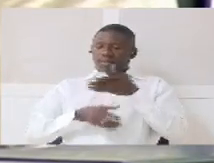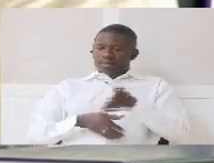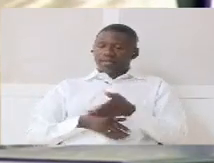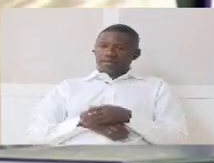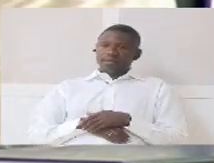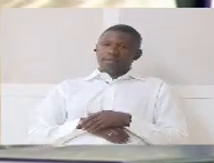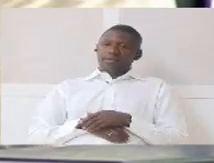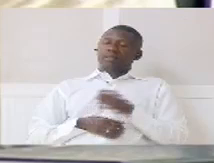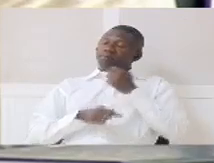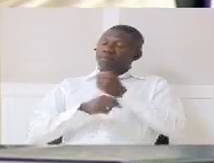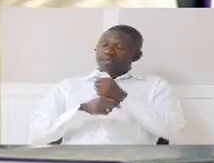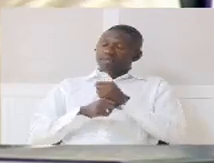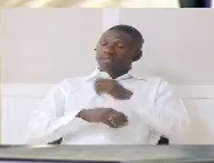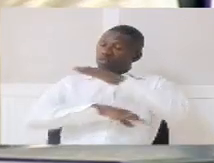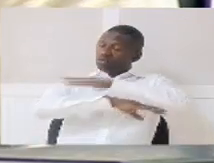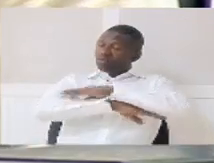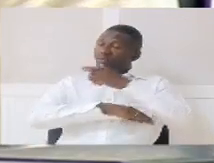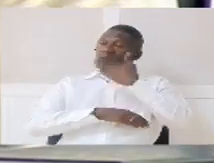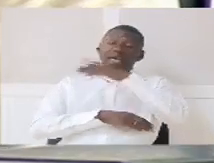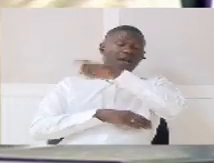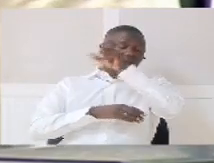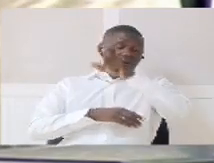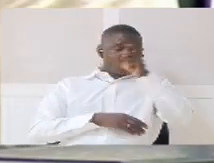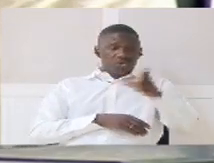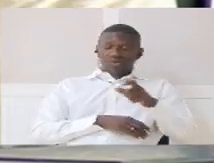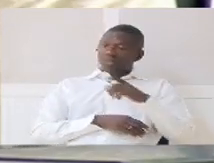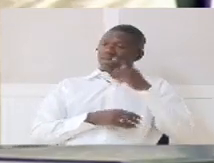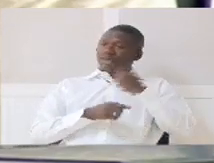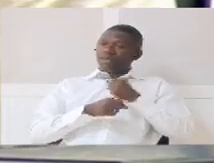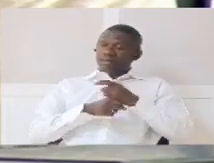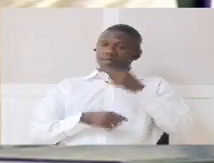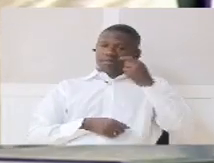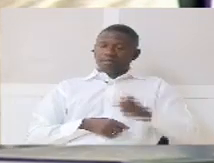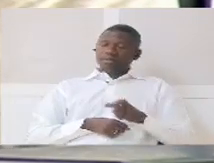Bay Karambungalti. This has been a school for every Gambian. Moninaman Si